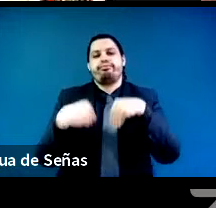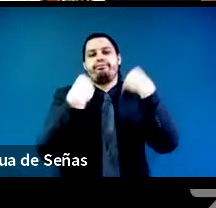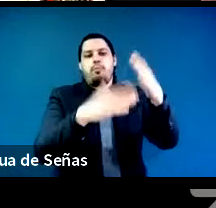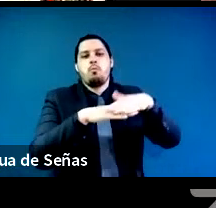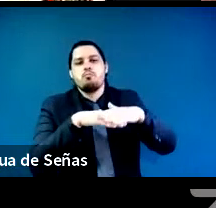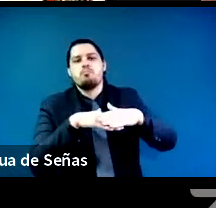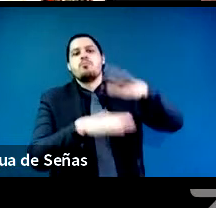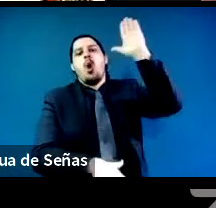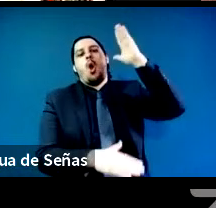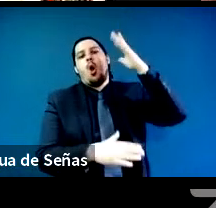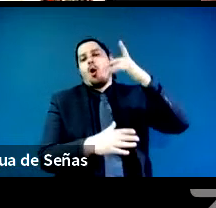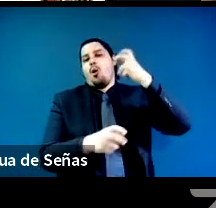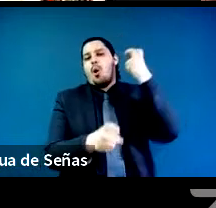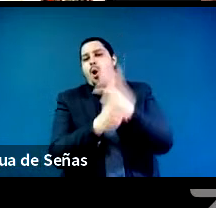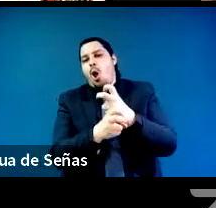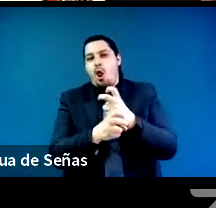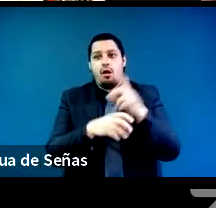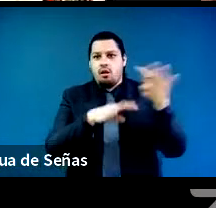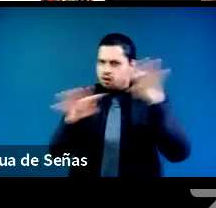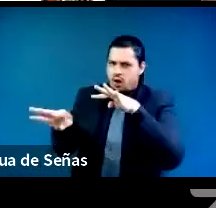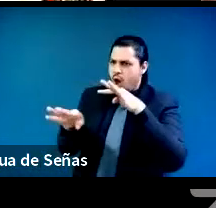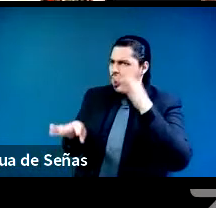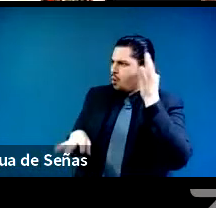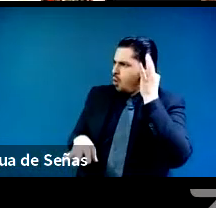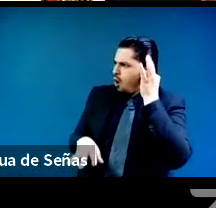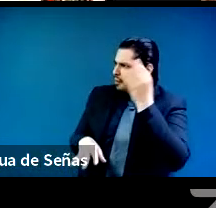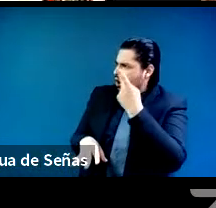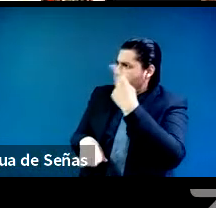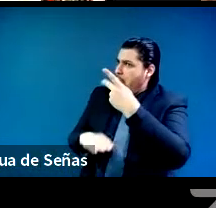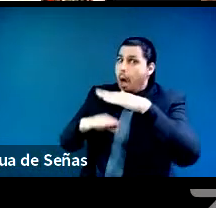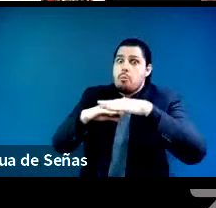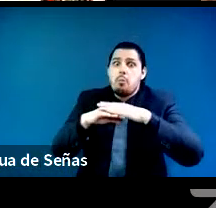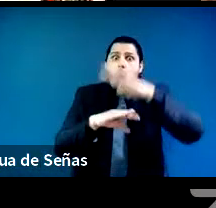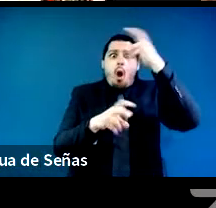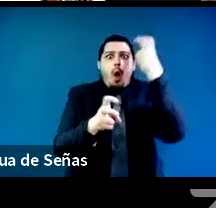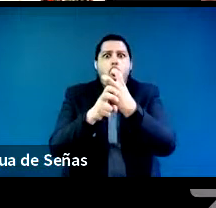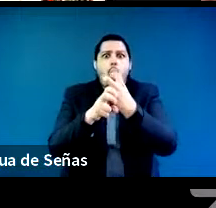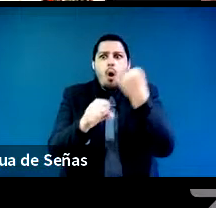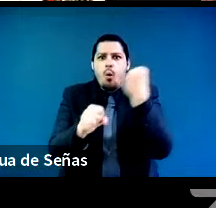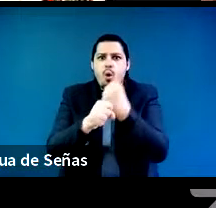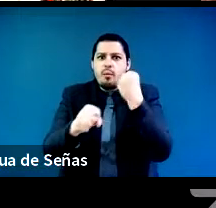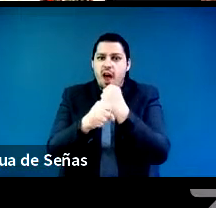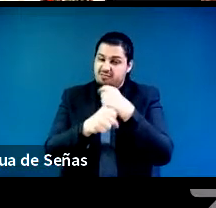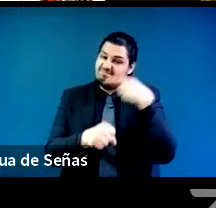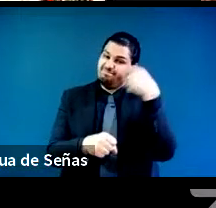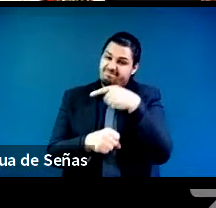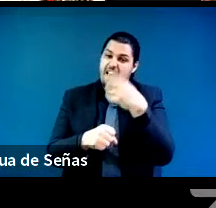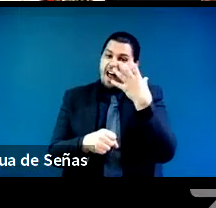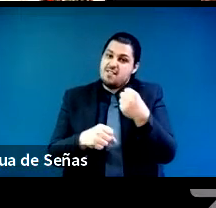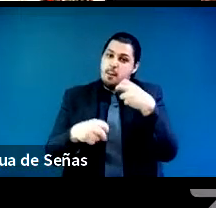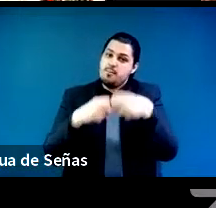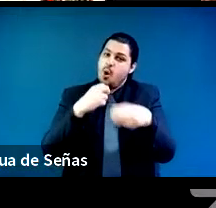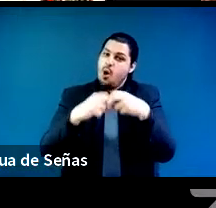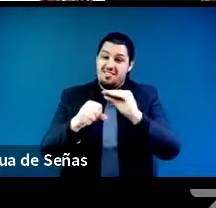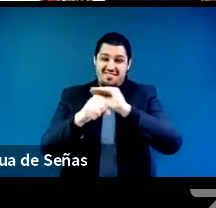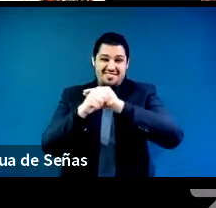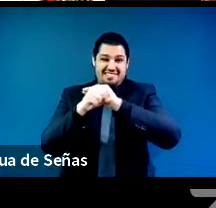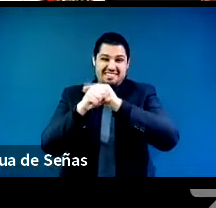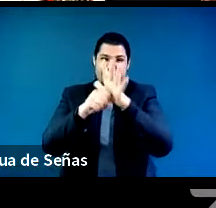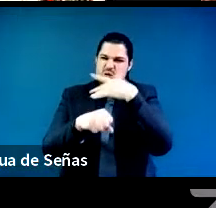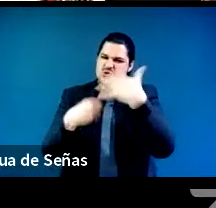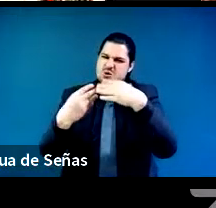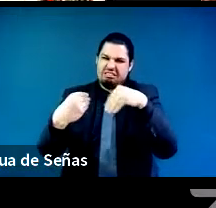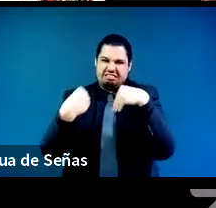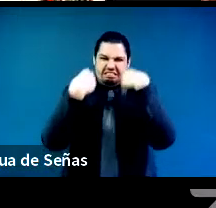caregiving that women are that is brought upon them, and this big responsibility, and that it is important for also men